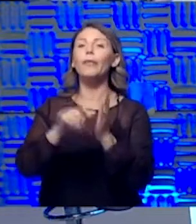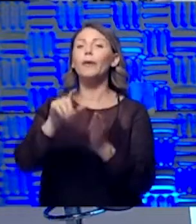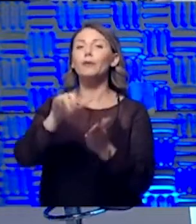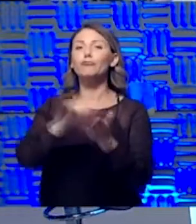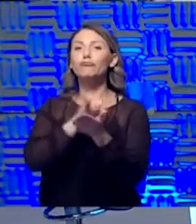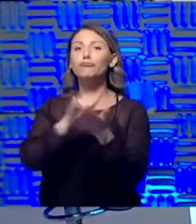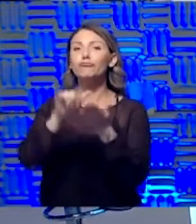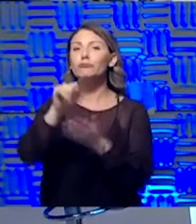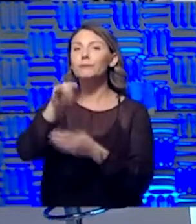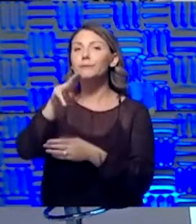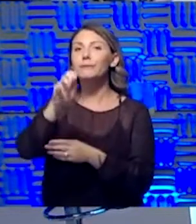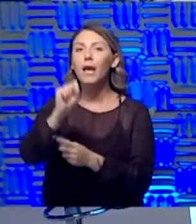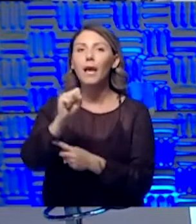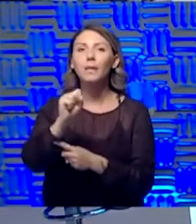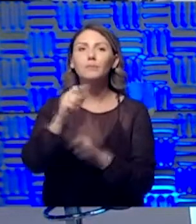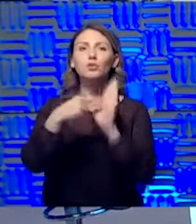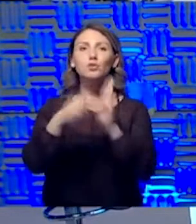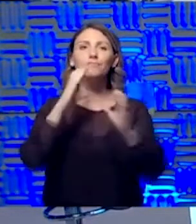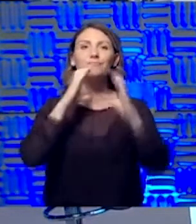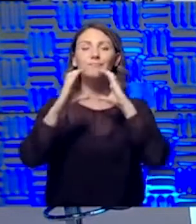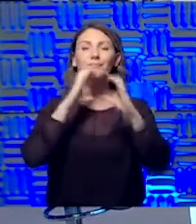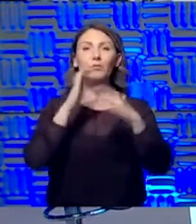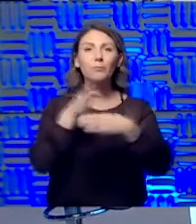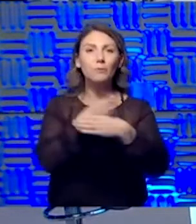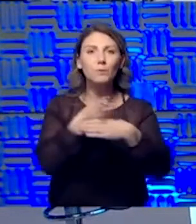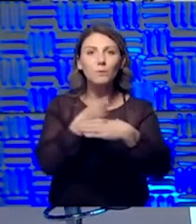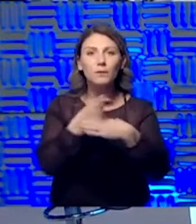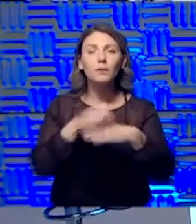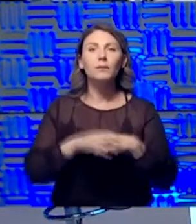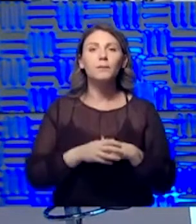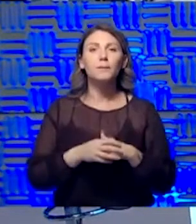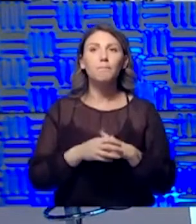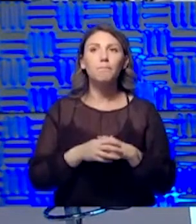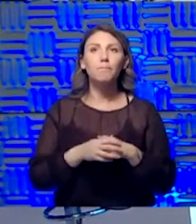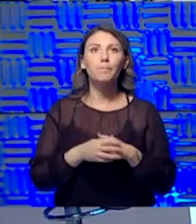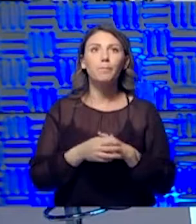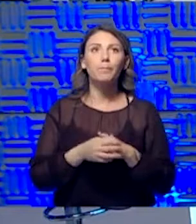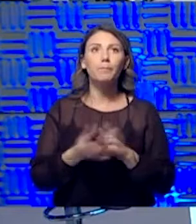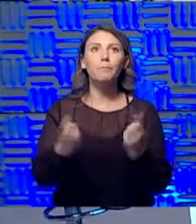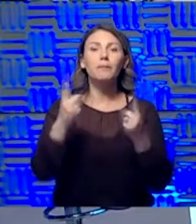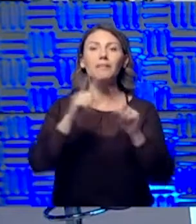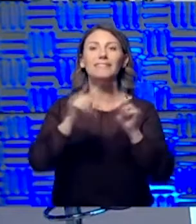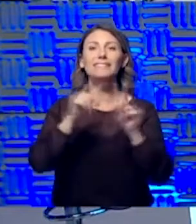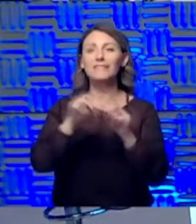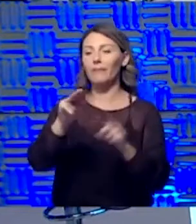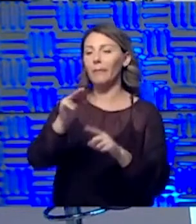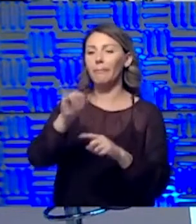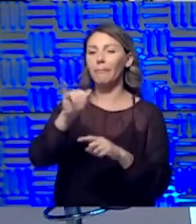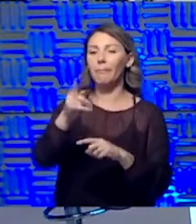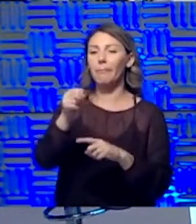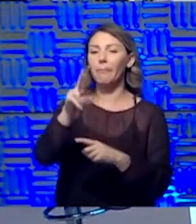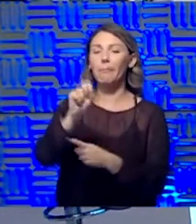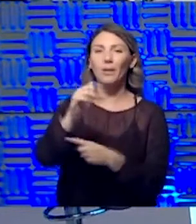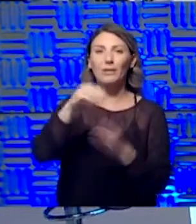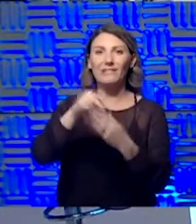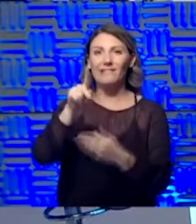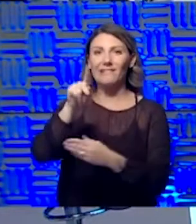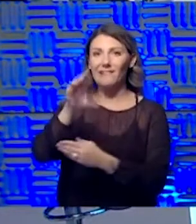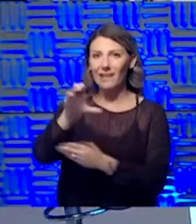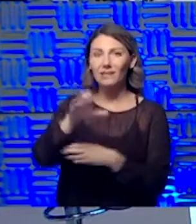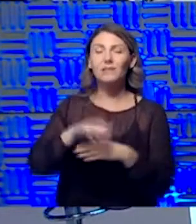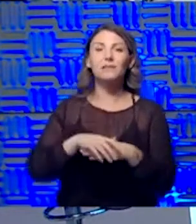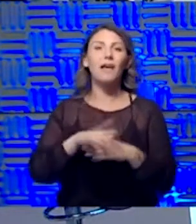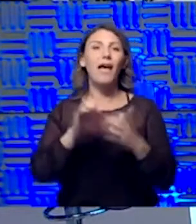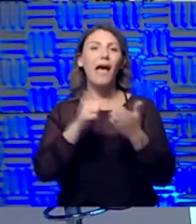and it showed a conversation between a lot of the different mayors in Kansas City talking about basically